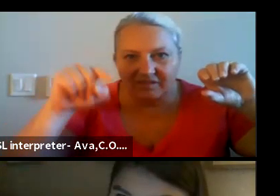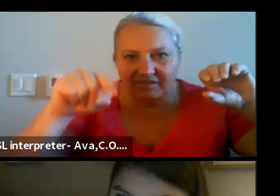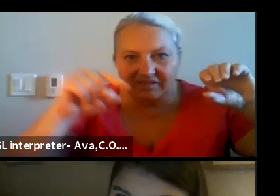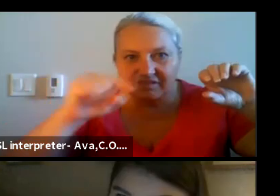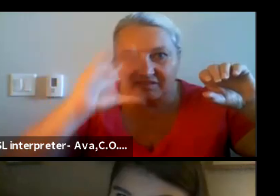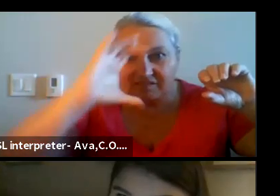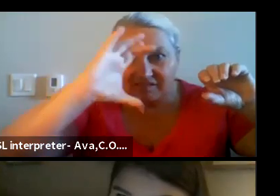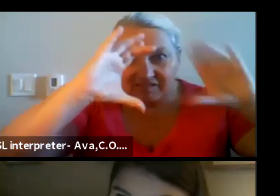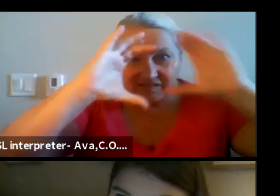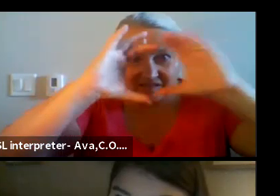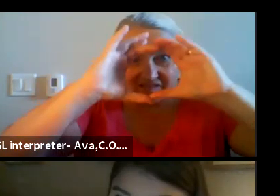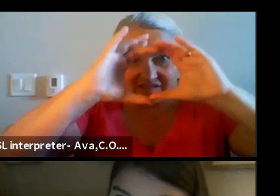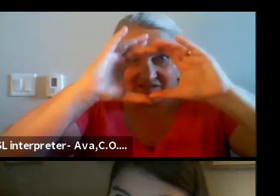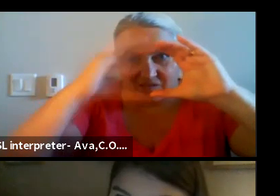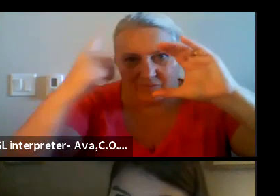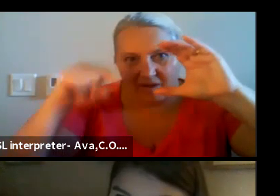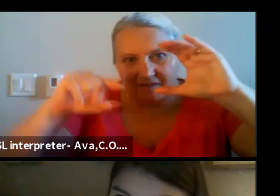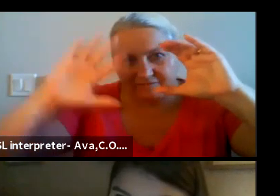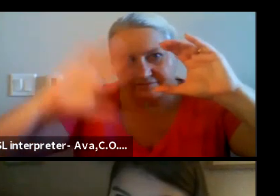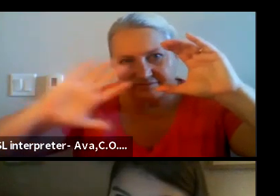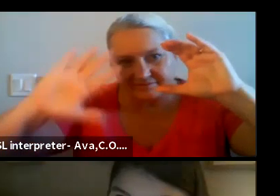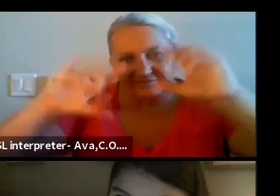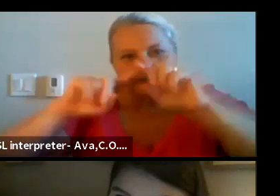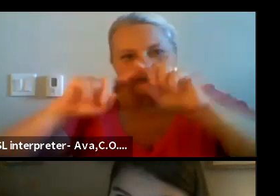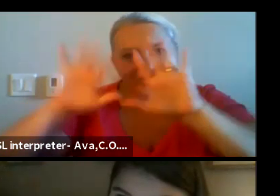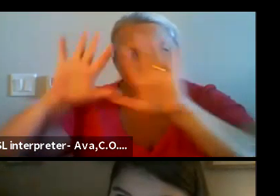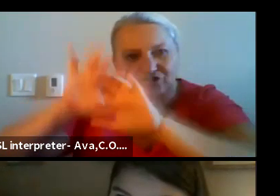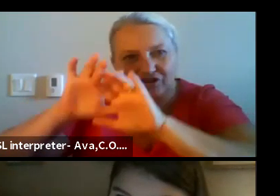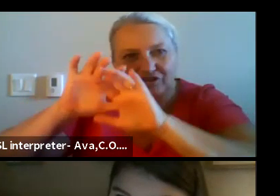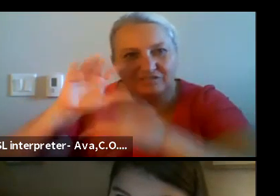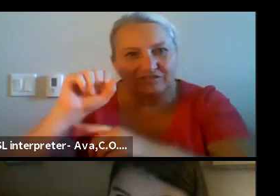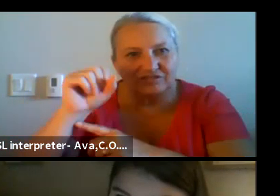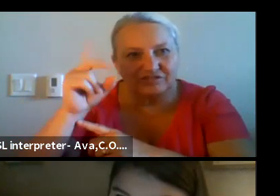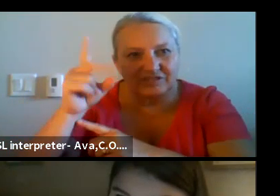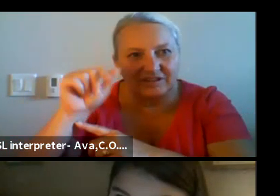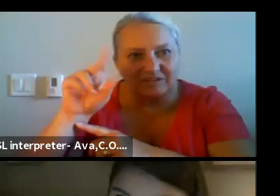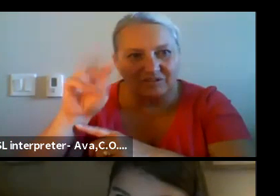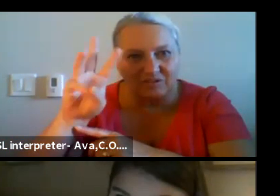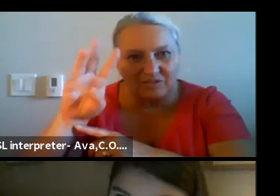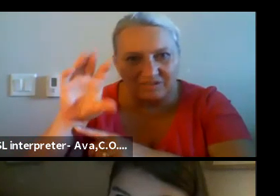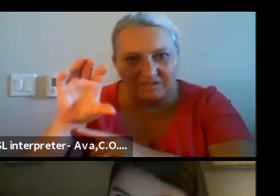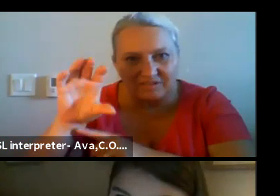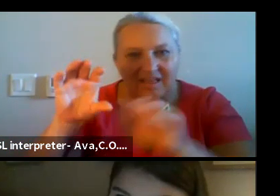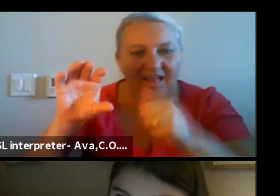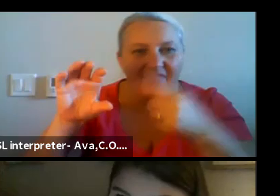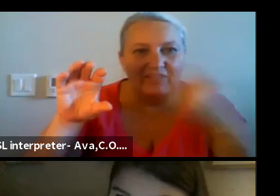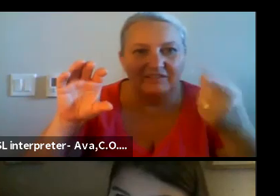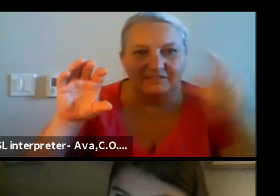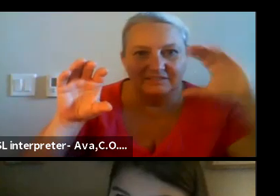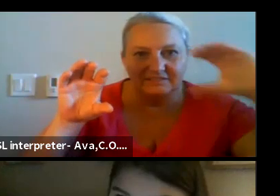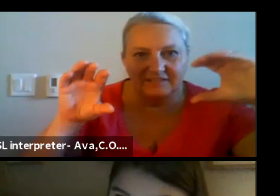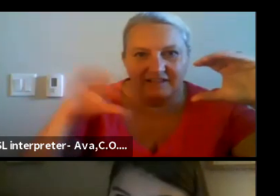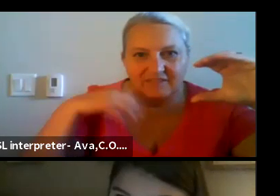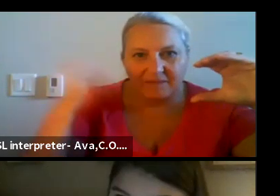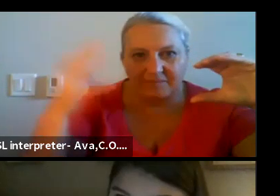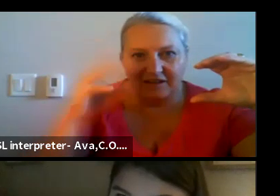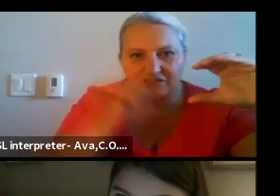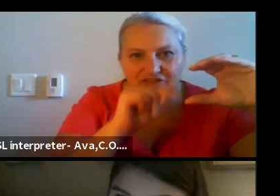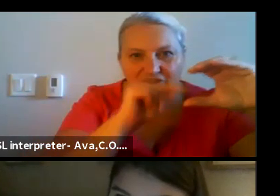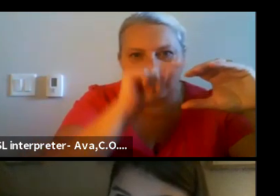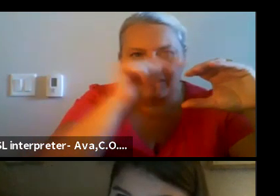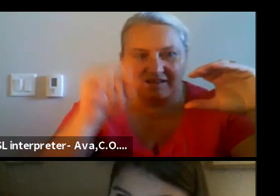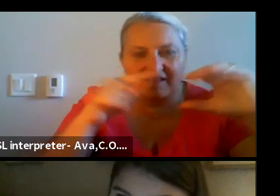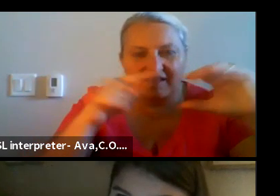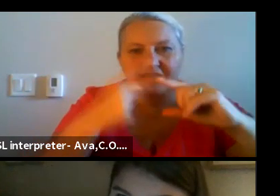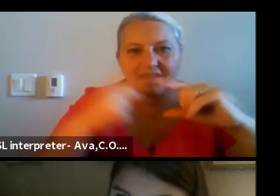partially in shadow, and then another side that has a lot of dots, and there's the meeting of the dots